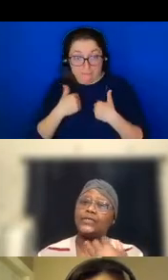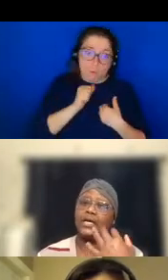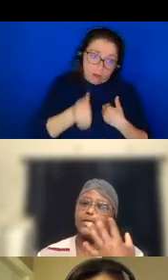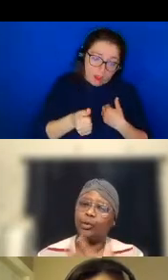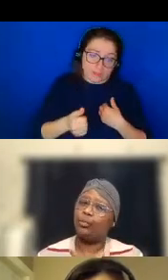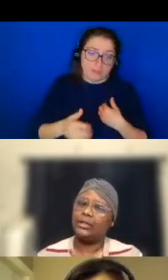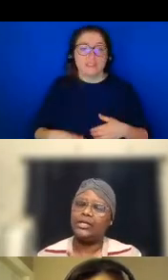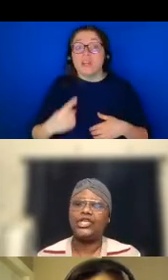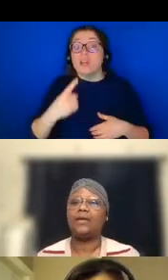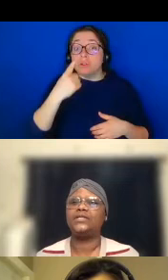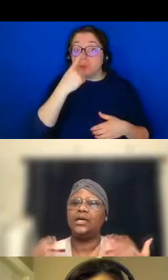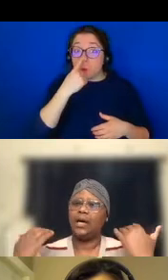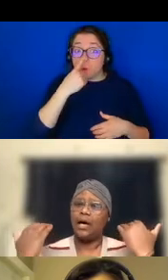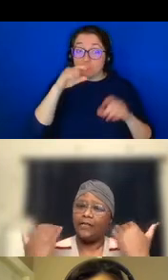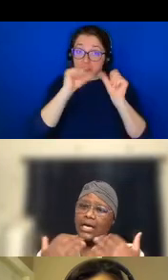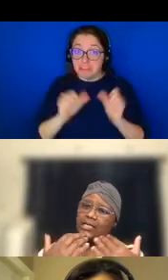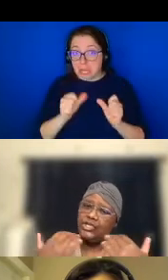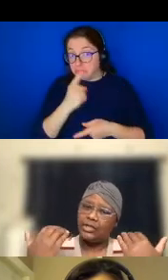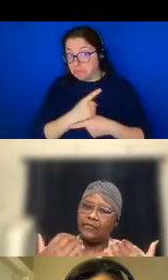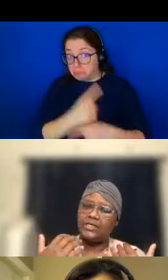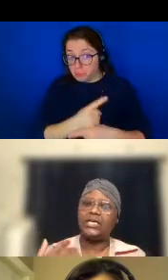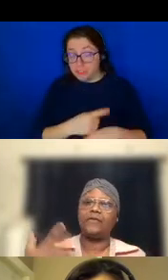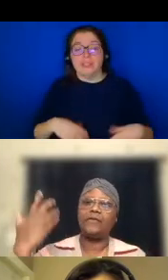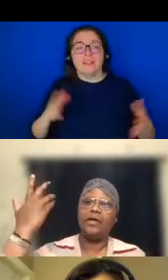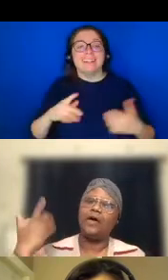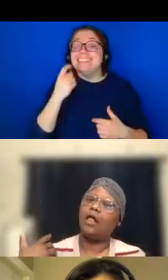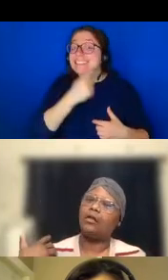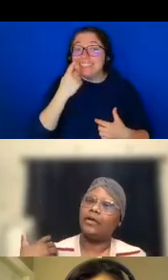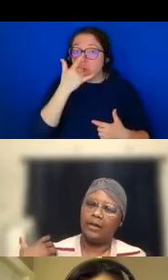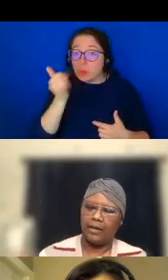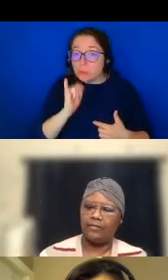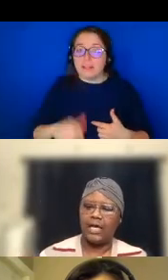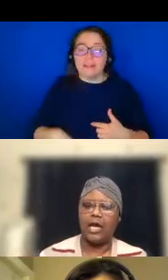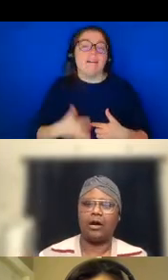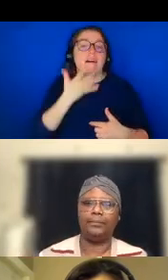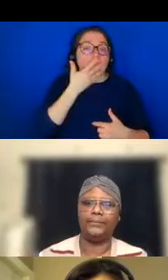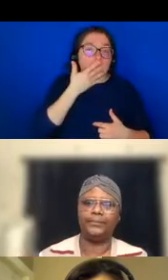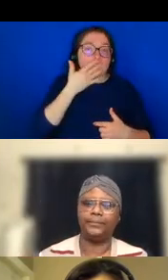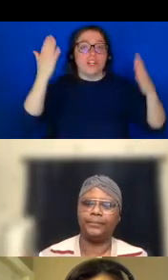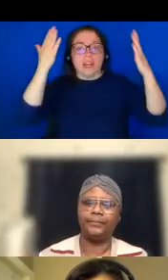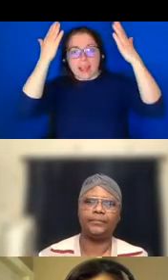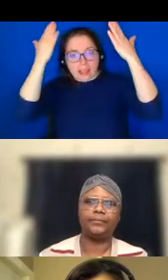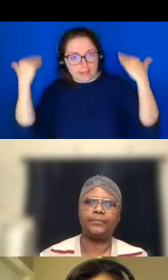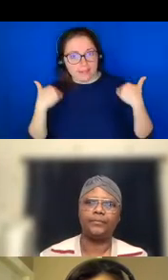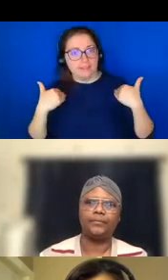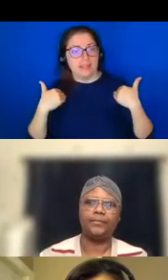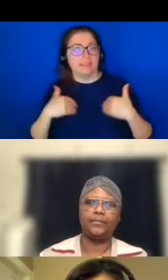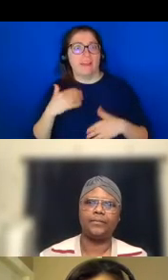nose is appropriately shaped, the condition of the teeth, the color and the length of the hair.